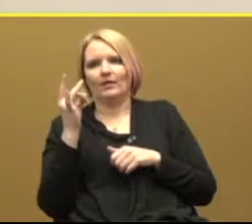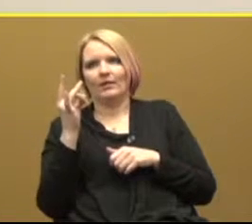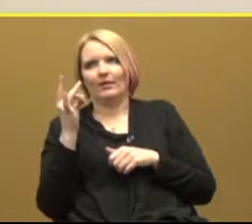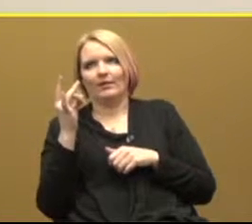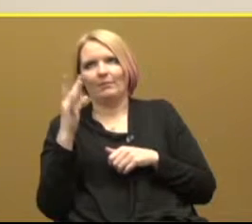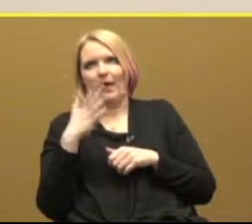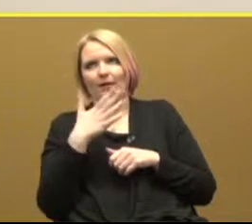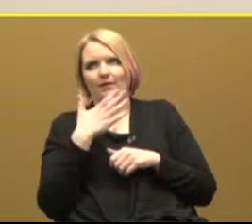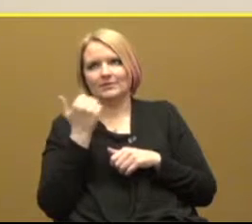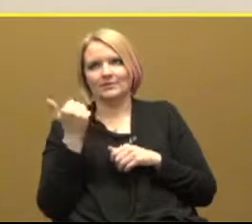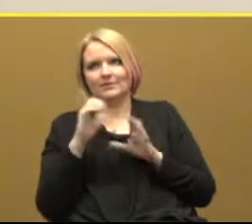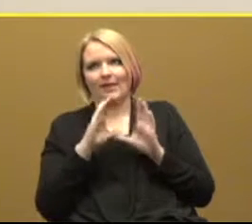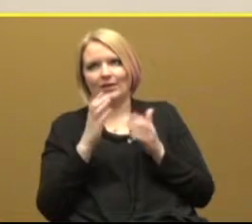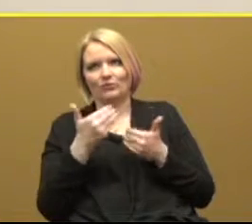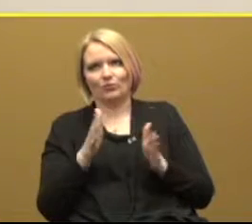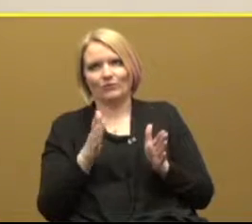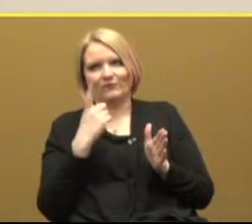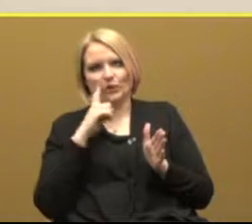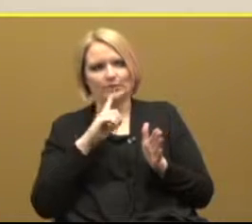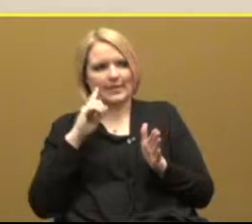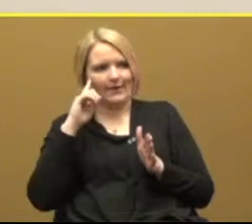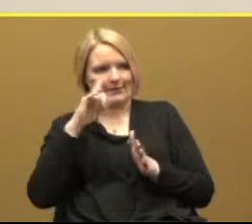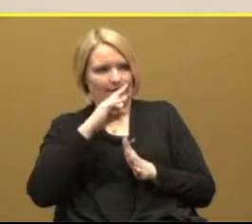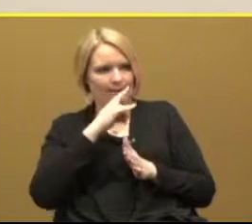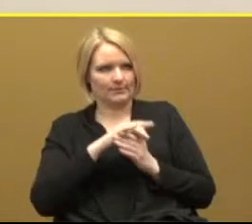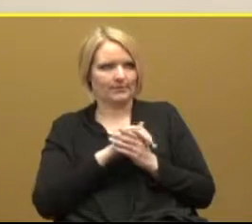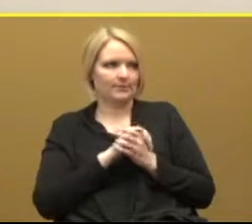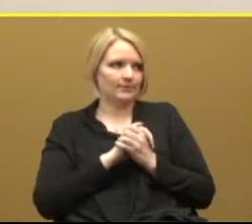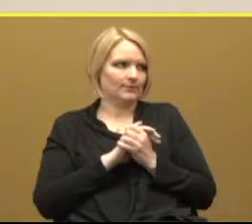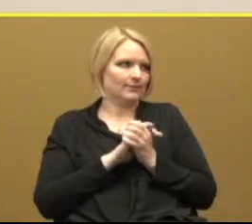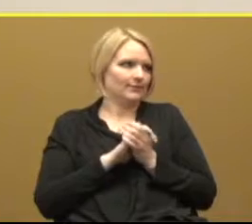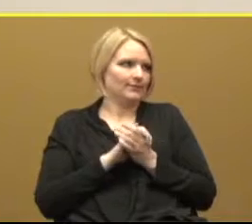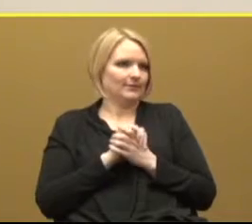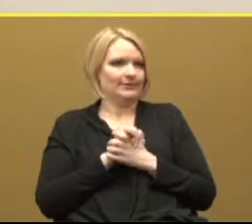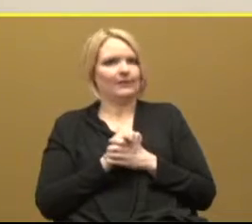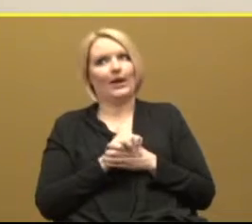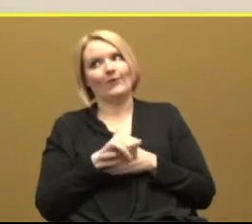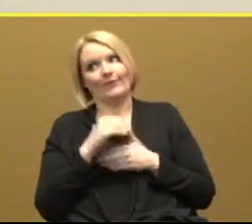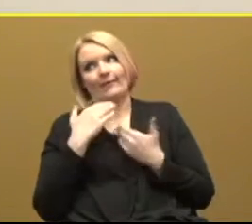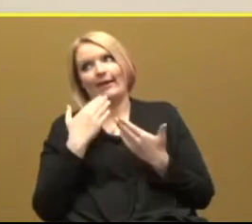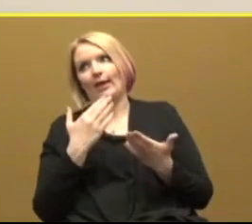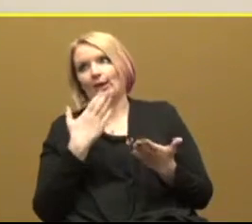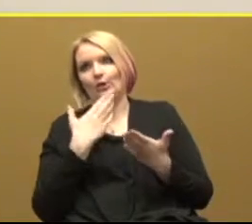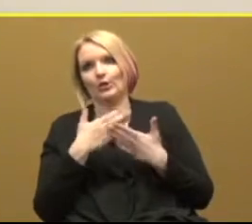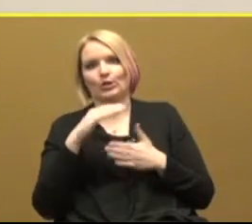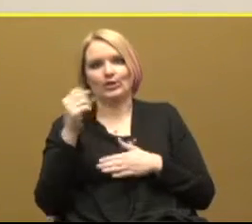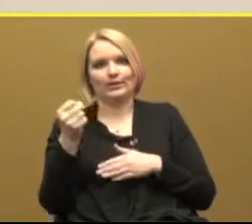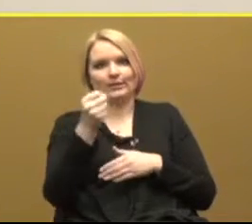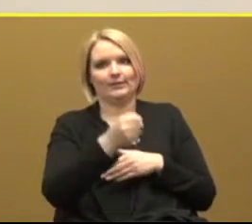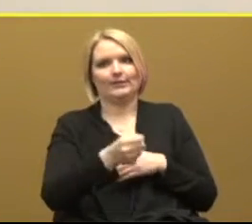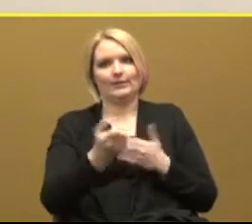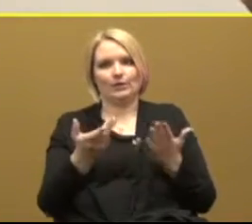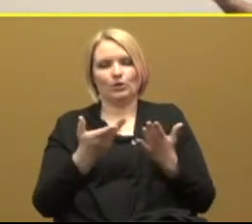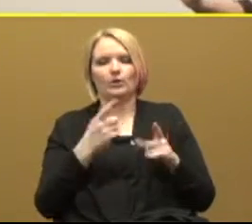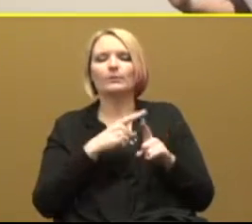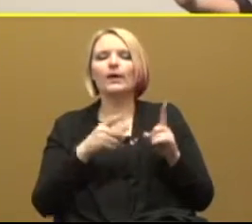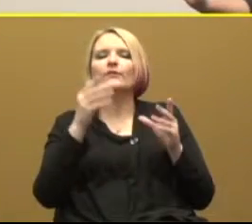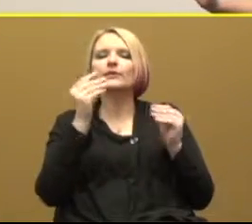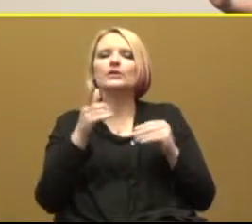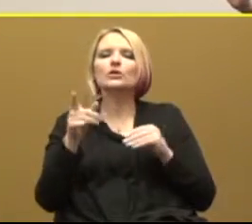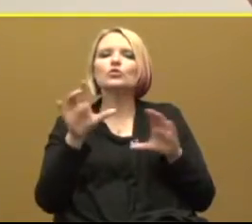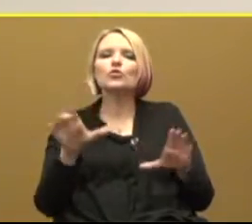ever to put deaf kids in. Right? Wow, this is great. Thanks for that. So the teacher did